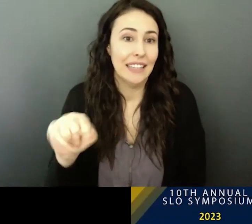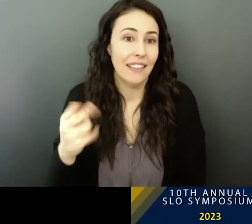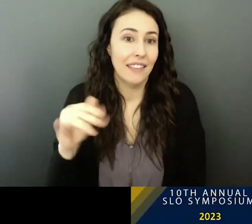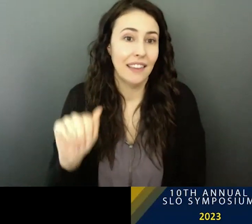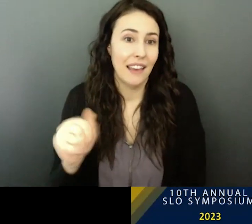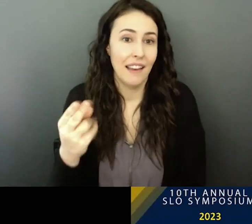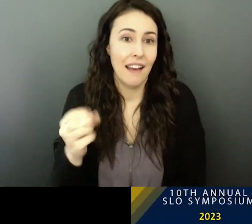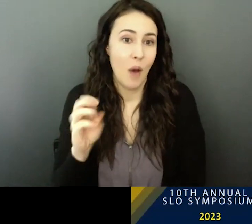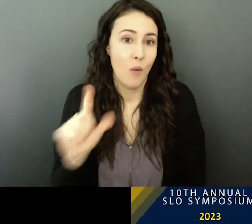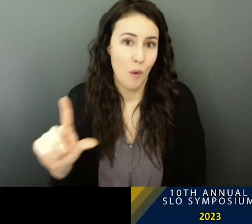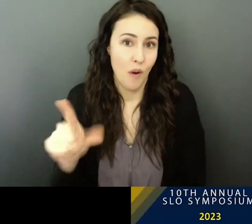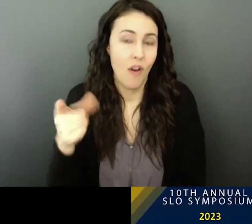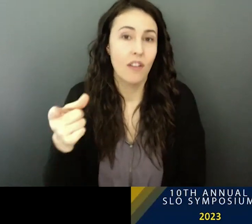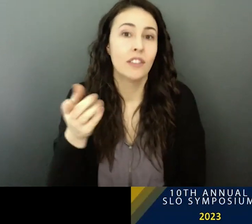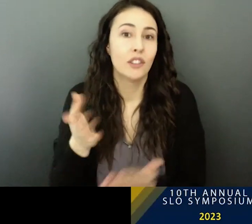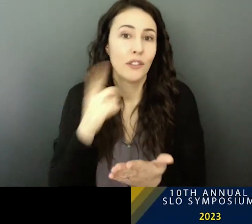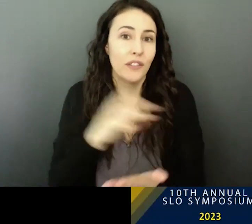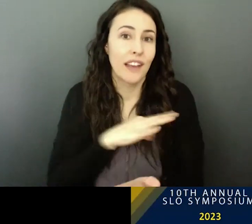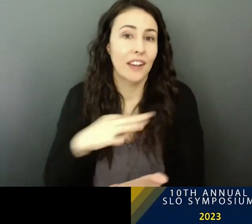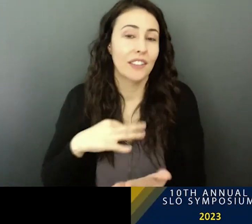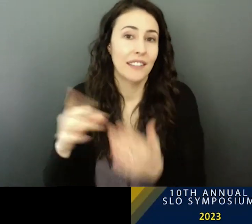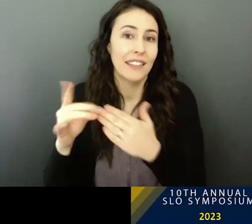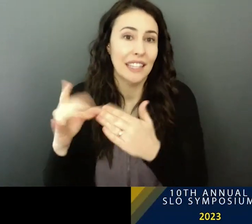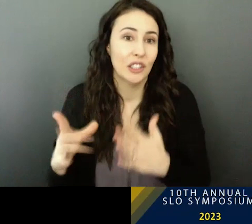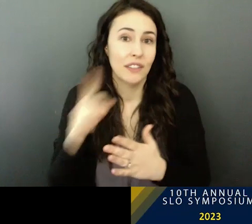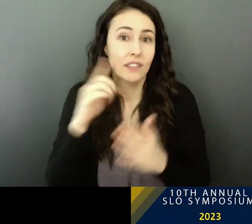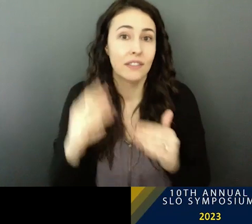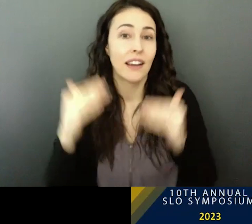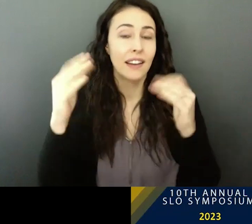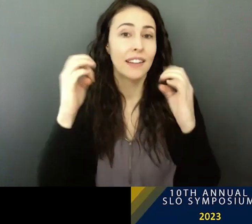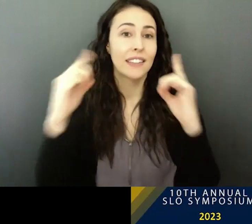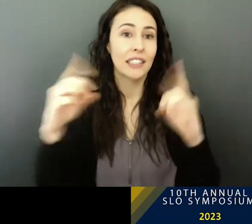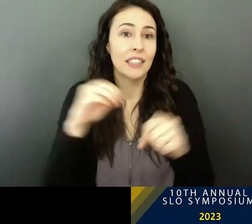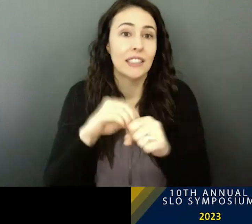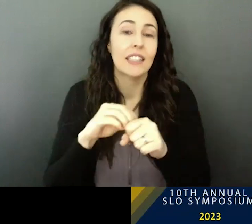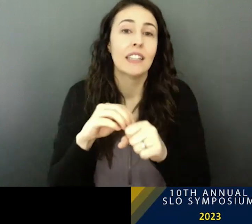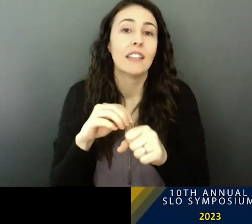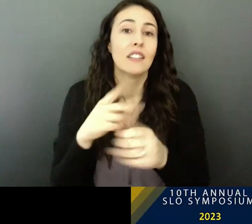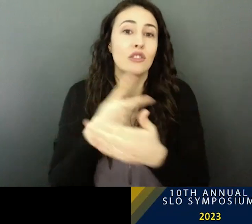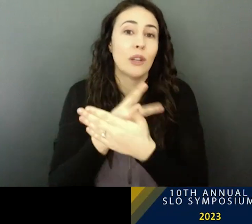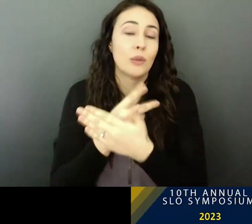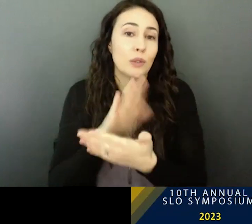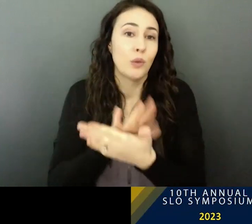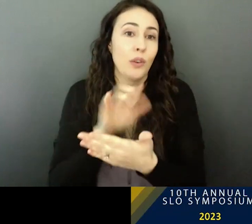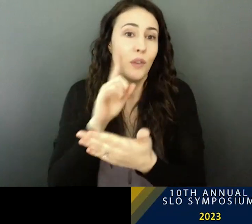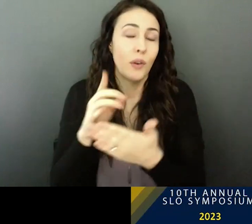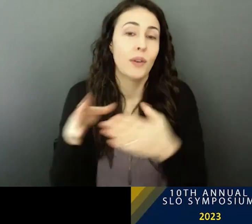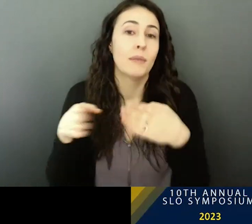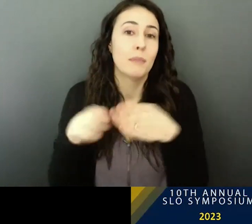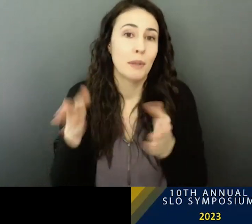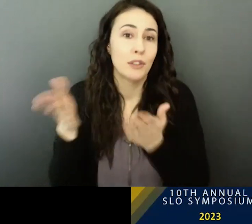for leadership for higher education in the Graduate School of Public Services and Education at Capella University